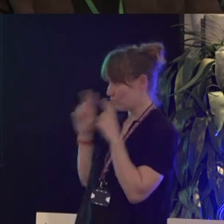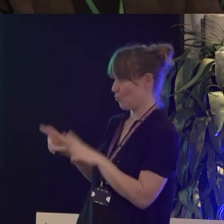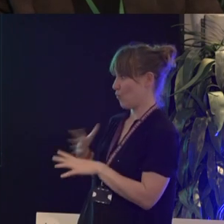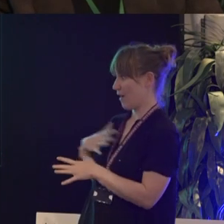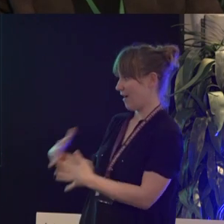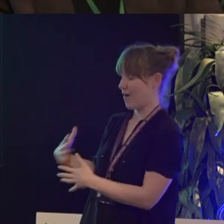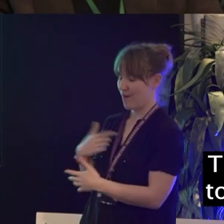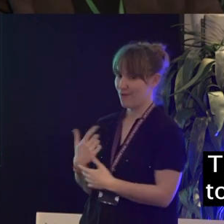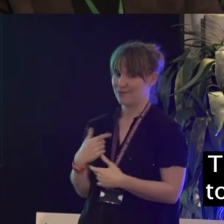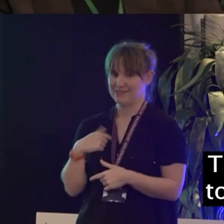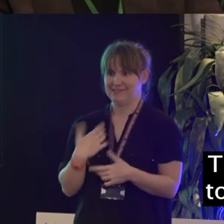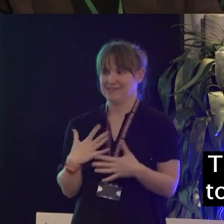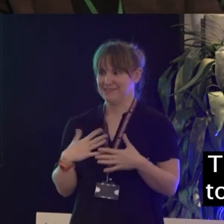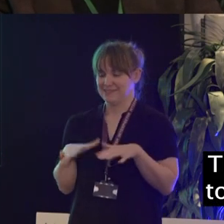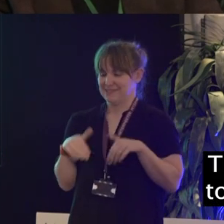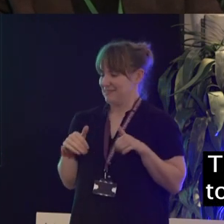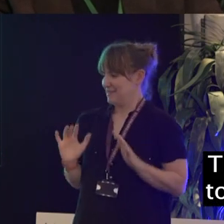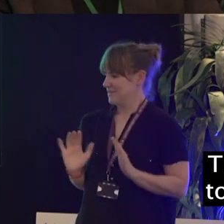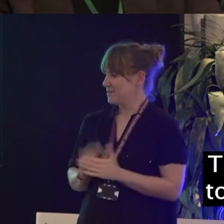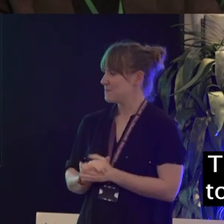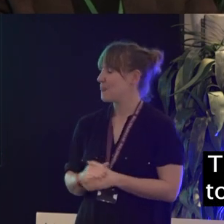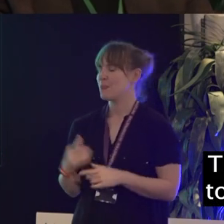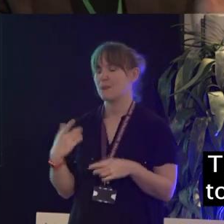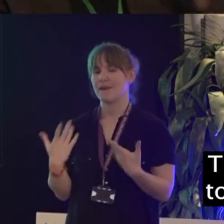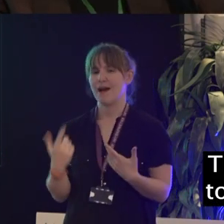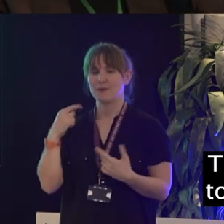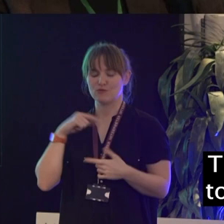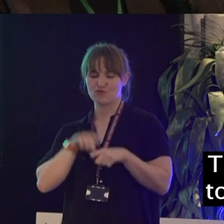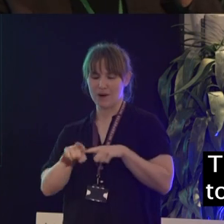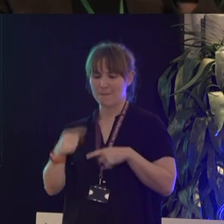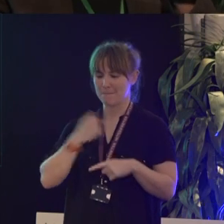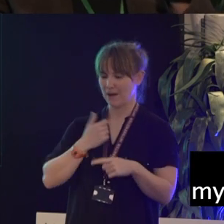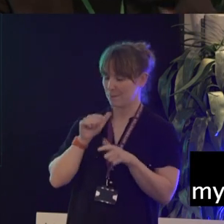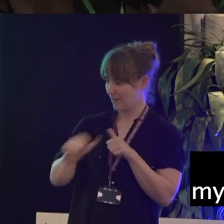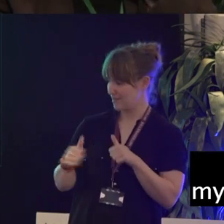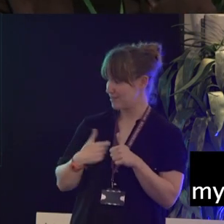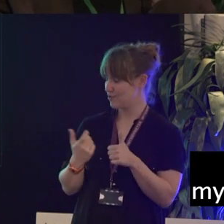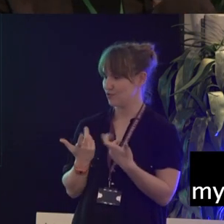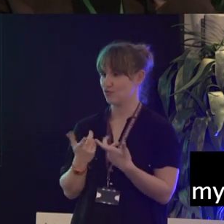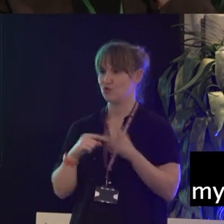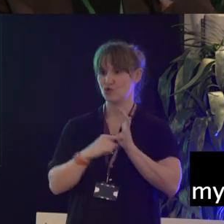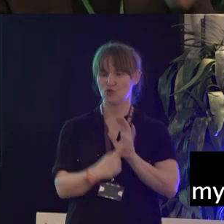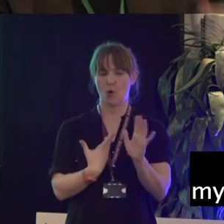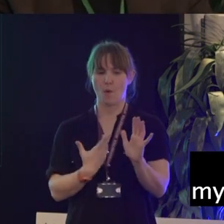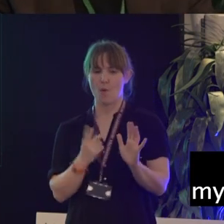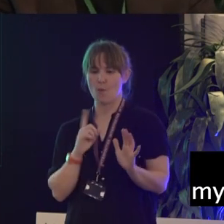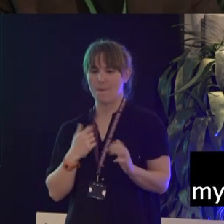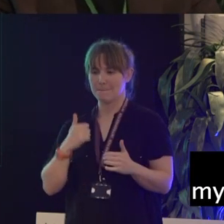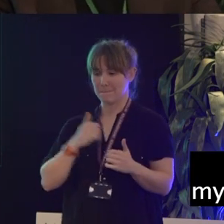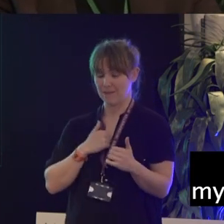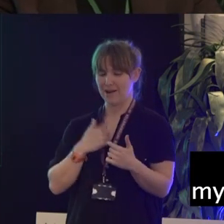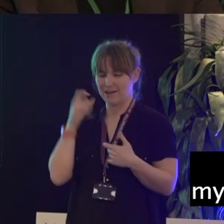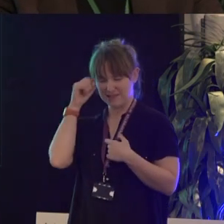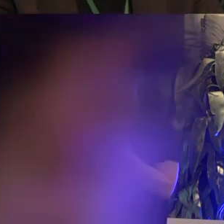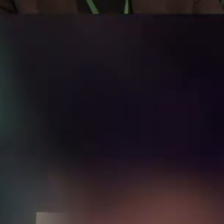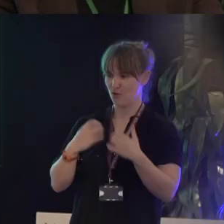this. The way this works is I'm gonna try my best to try and model, I guess, what my idea of audience